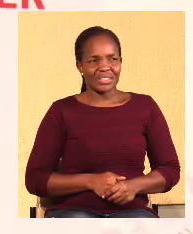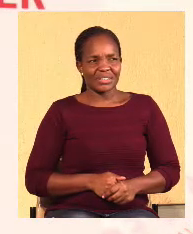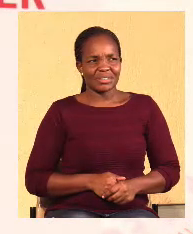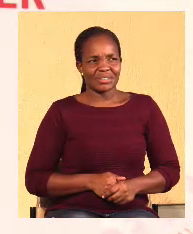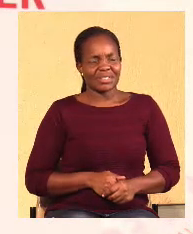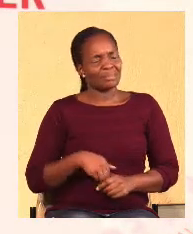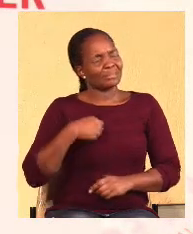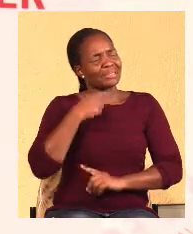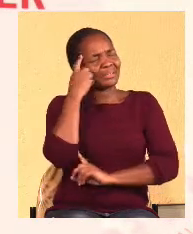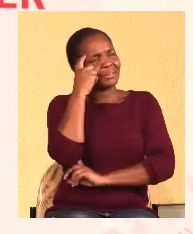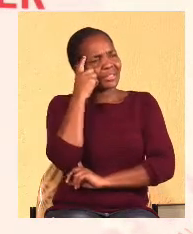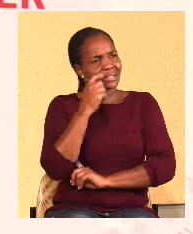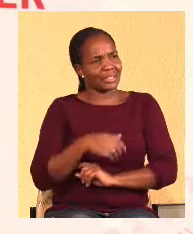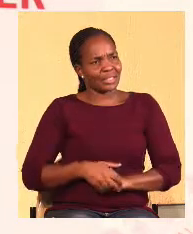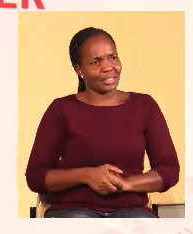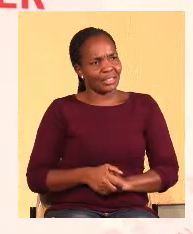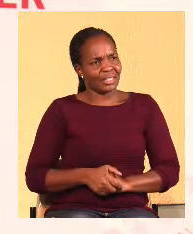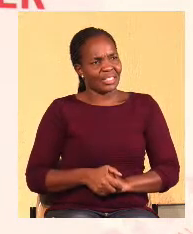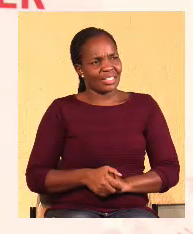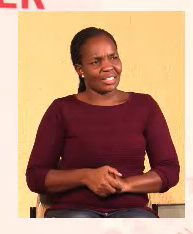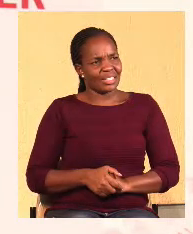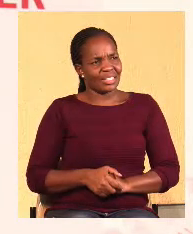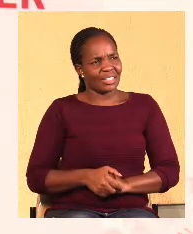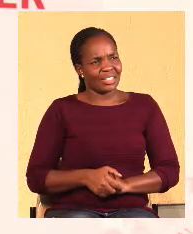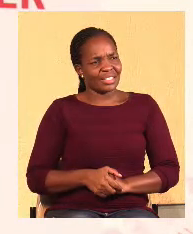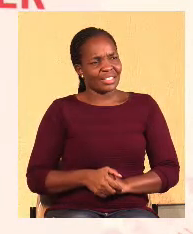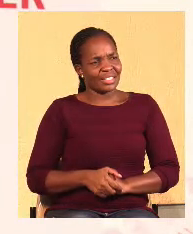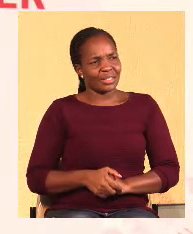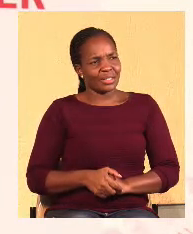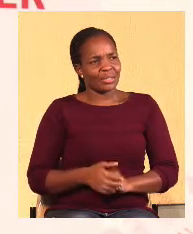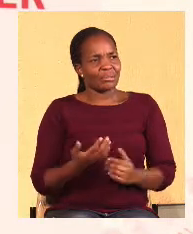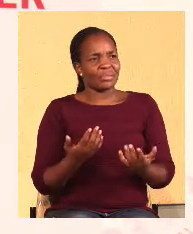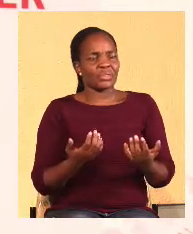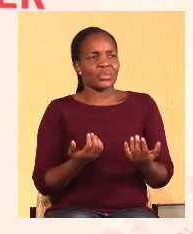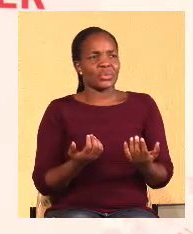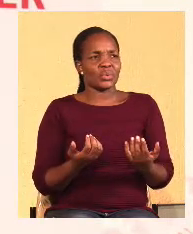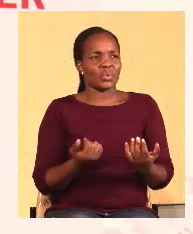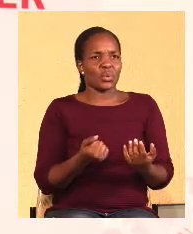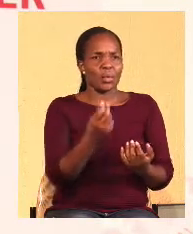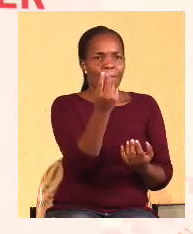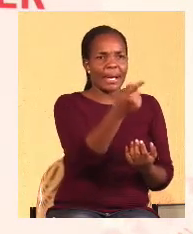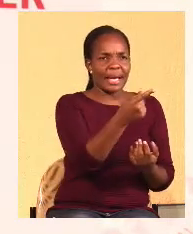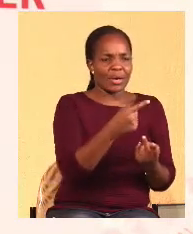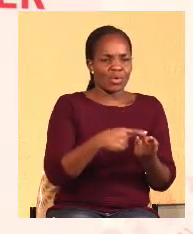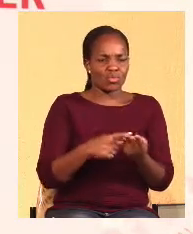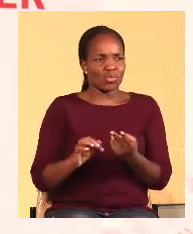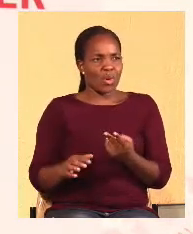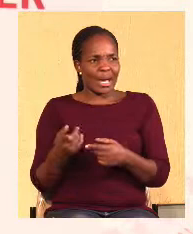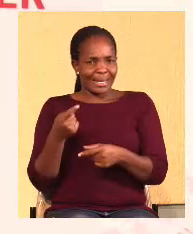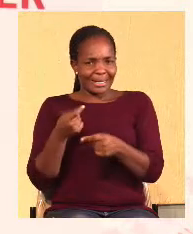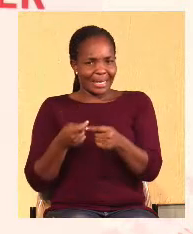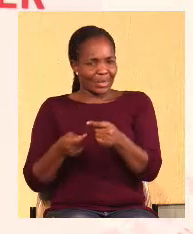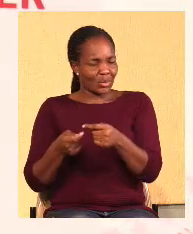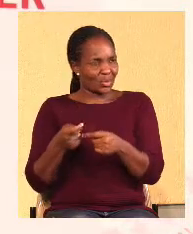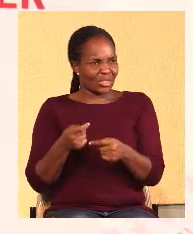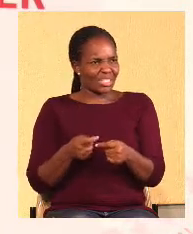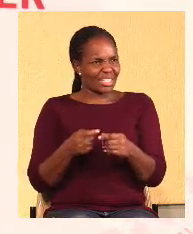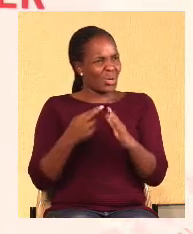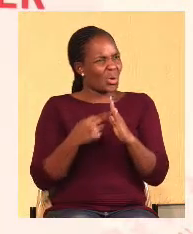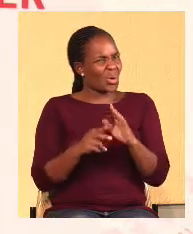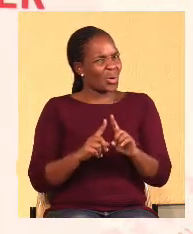just wondering, it's like the 2,000 across the board, whether you are buying or whether you are selling. Is there